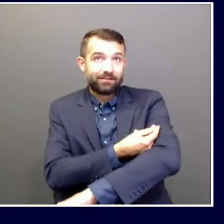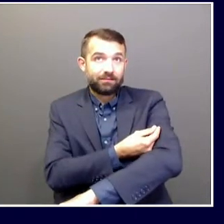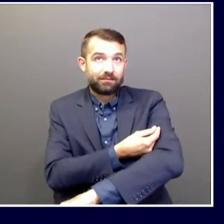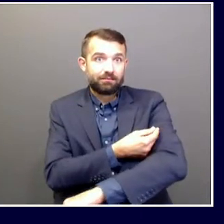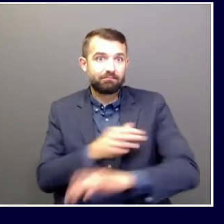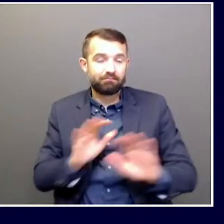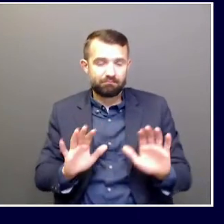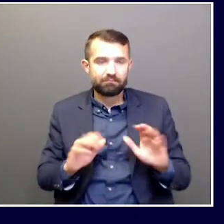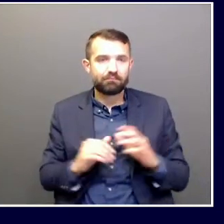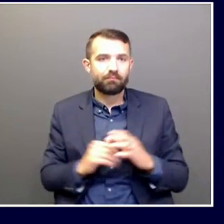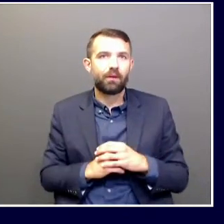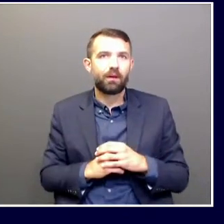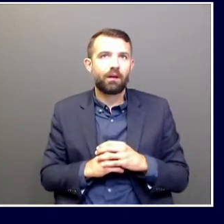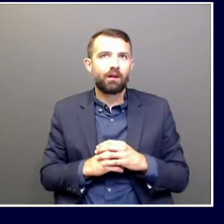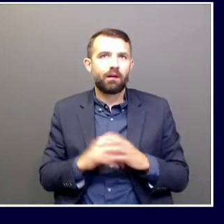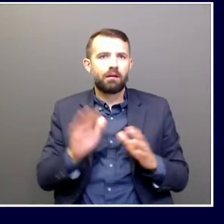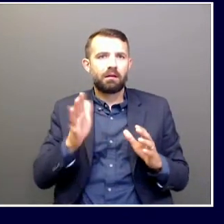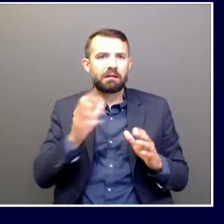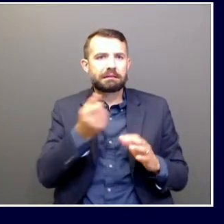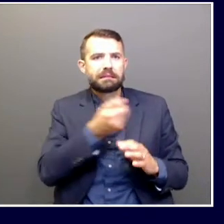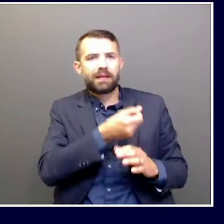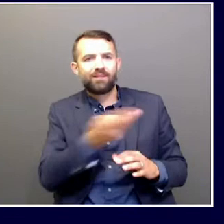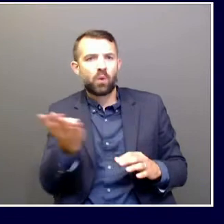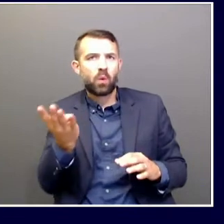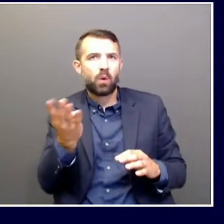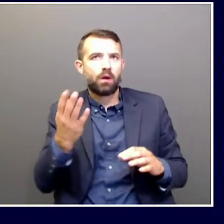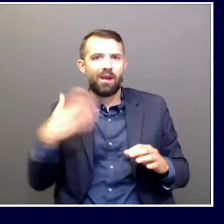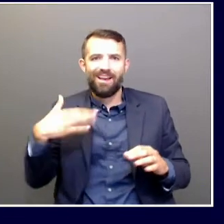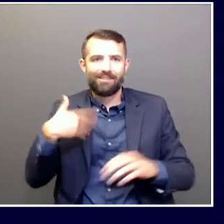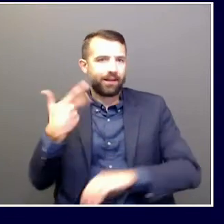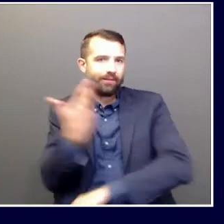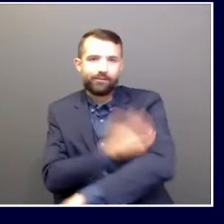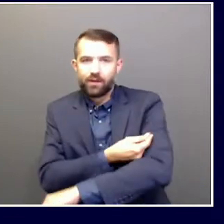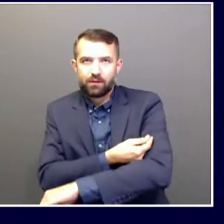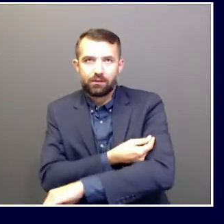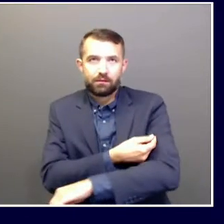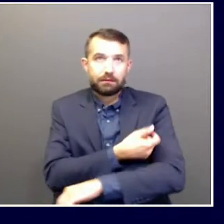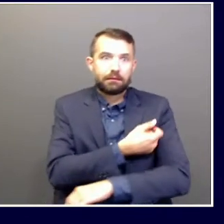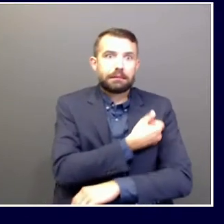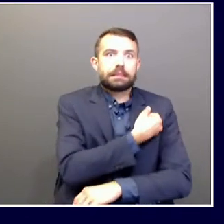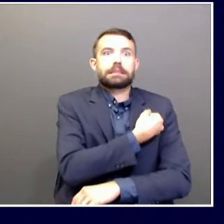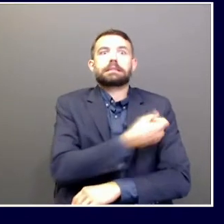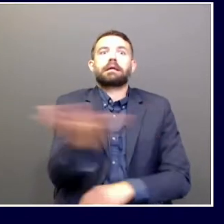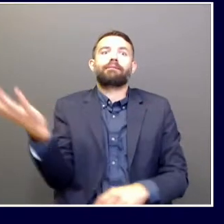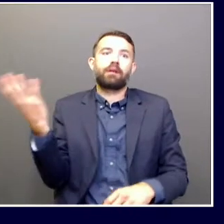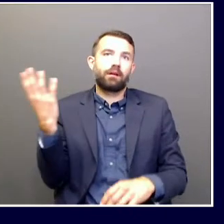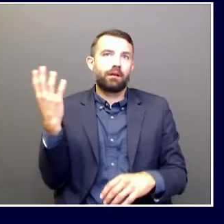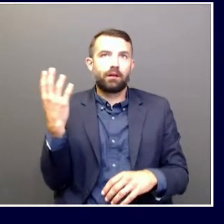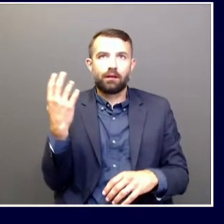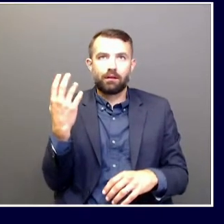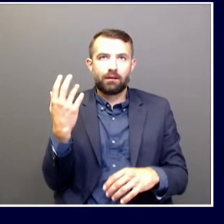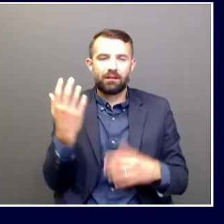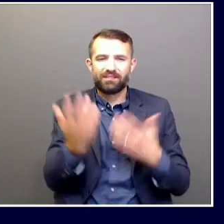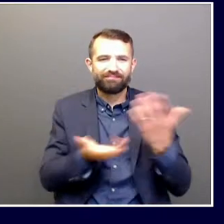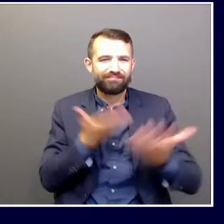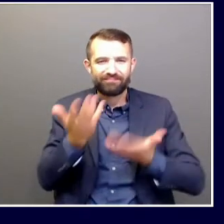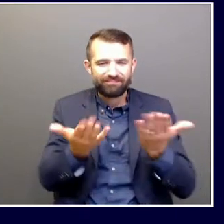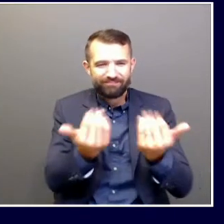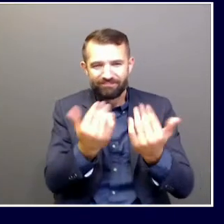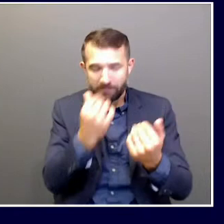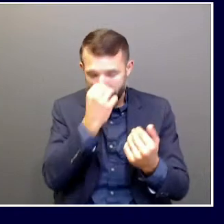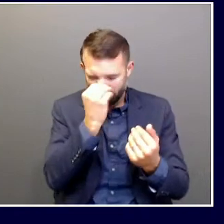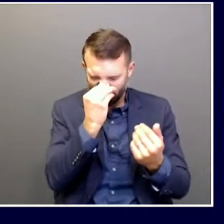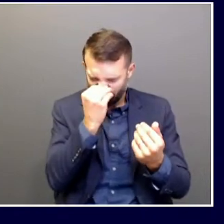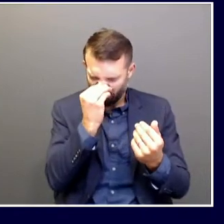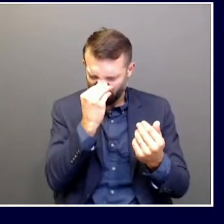unvaccinated individuals. So could you explain that phenomenon a little bit? Joe, yep, I want to. Yes, so a couple of things.